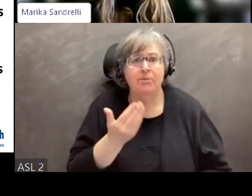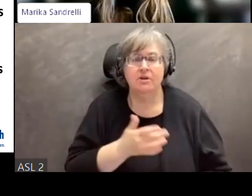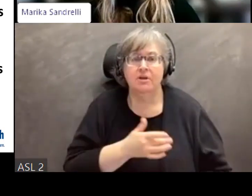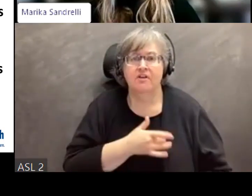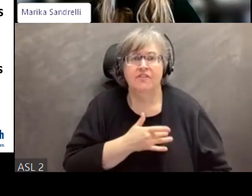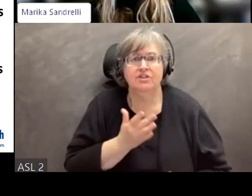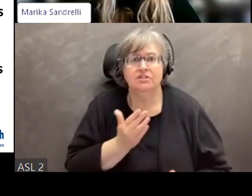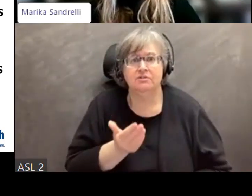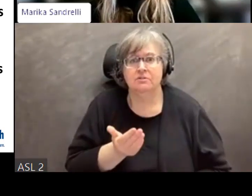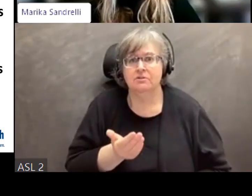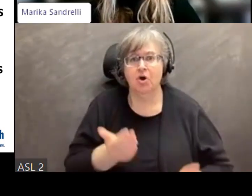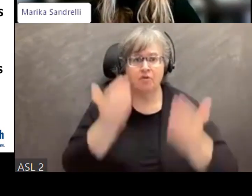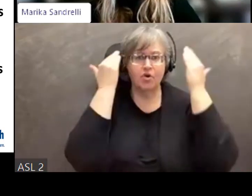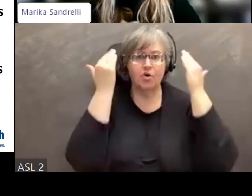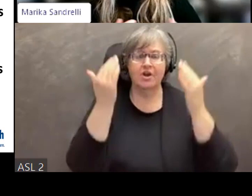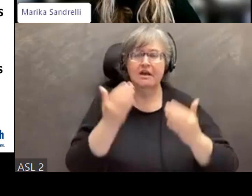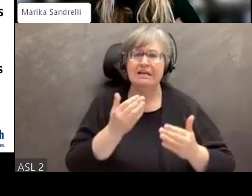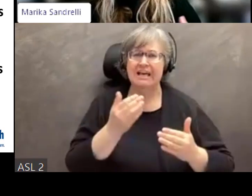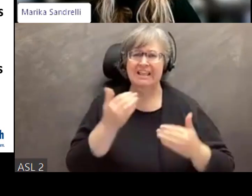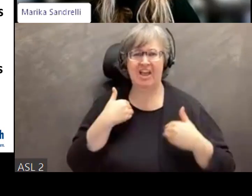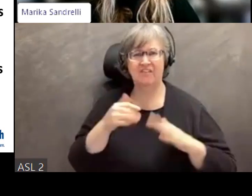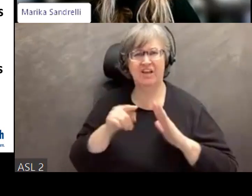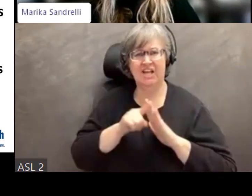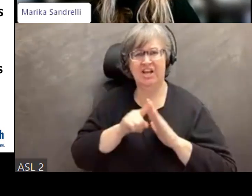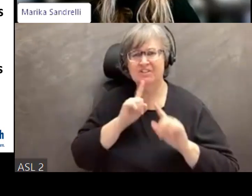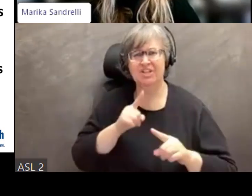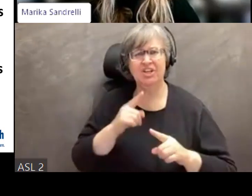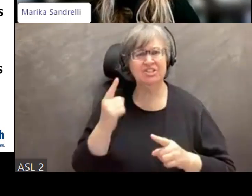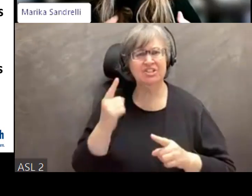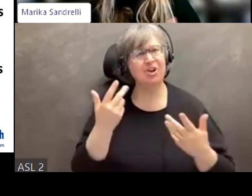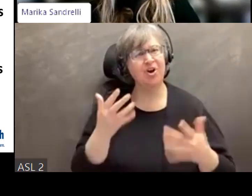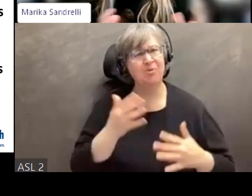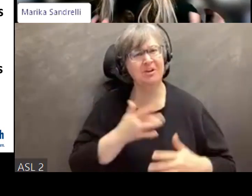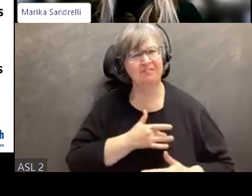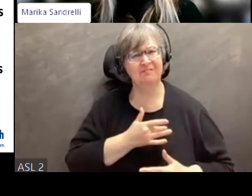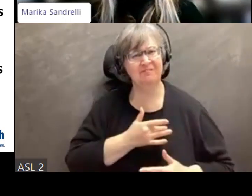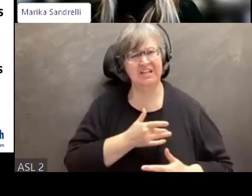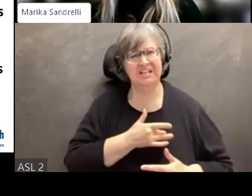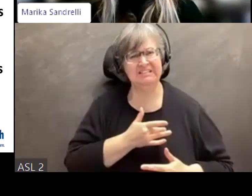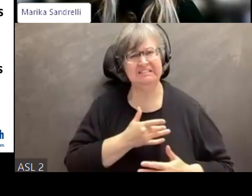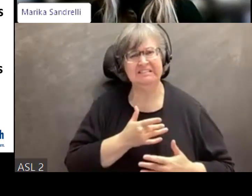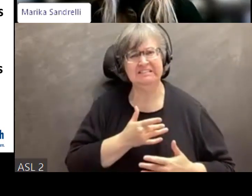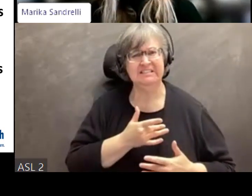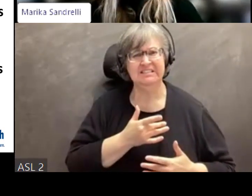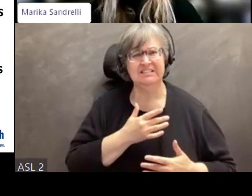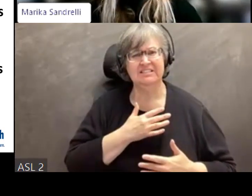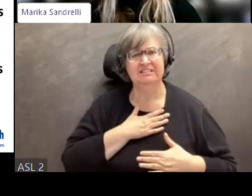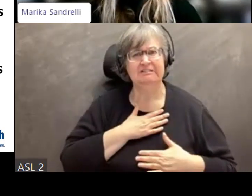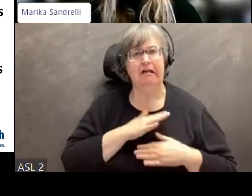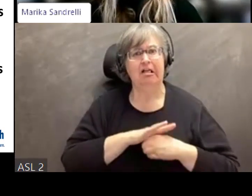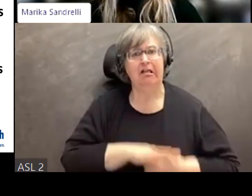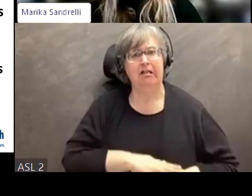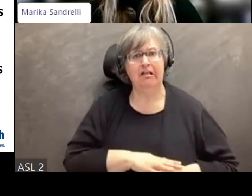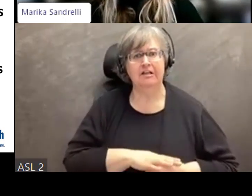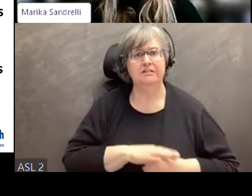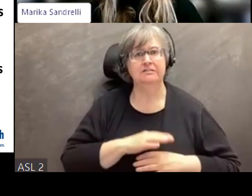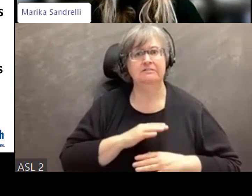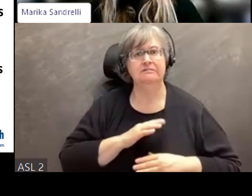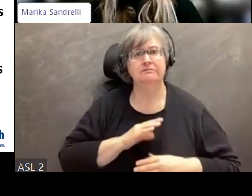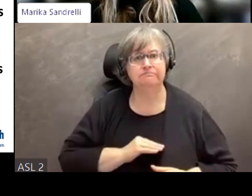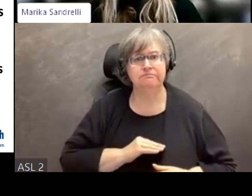shaming and overwhelming and create a negative response to someone that's already feeling quite